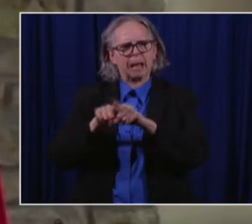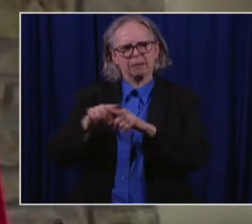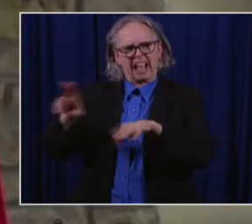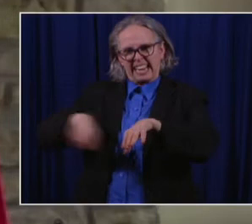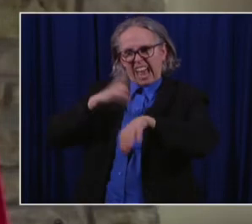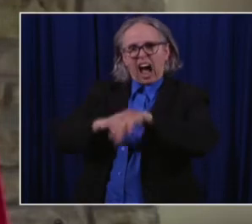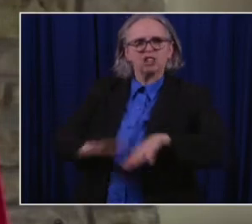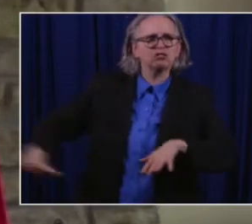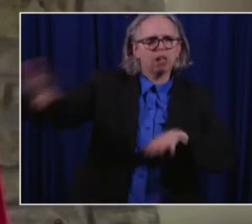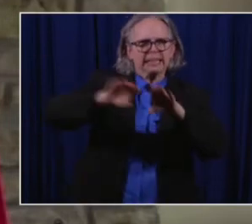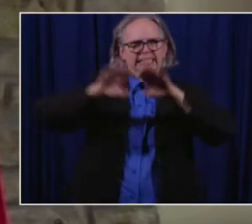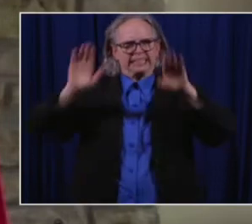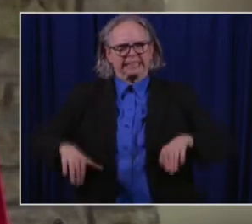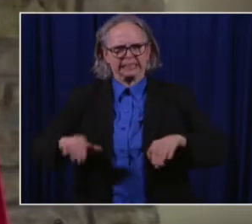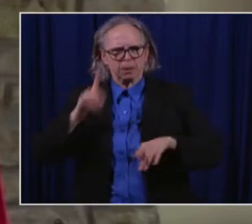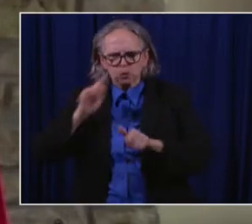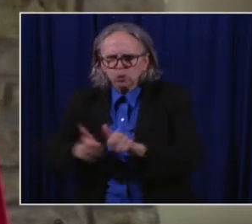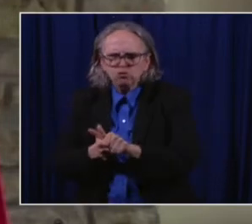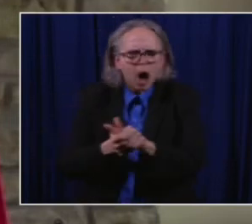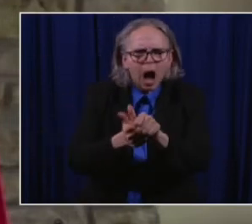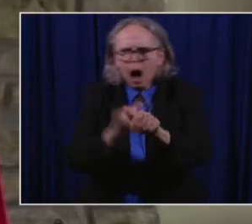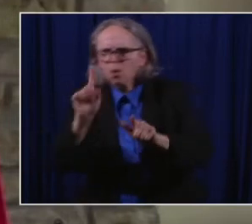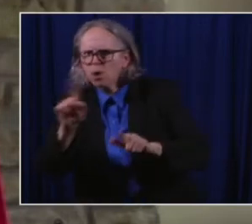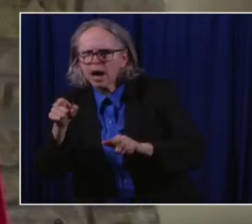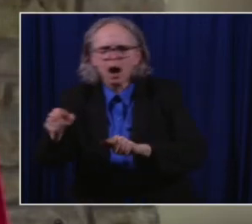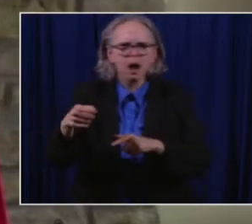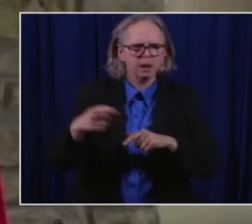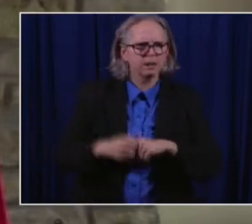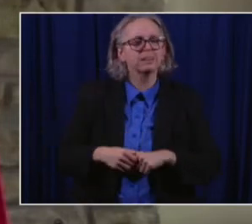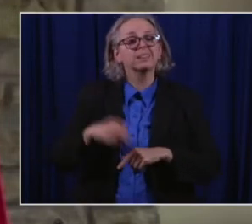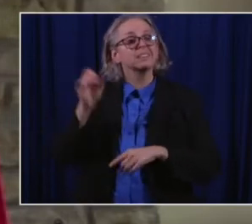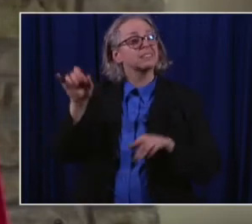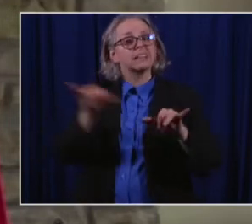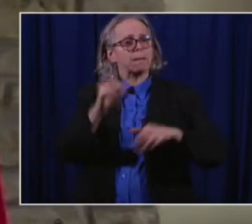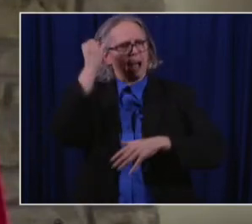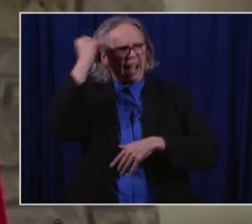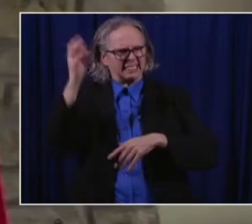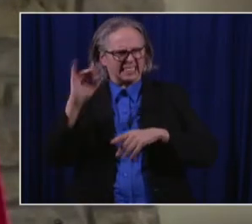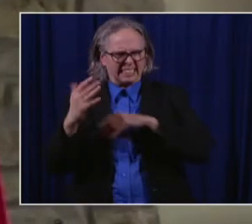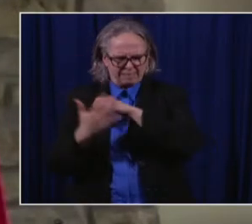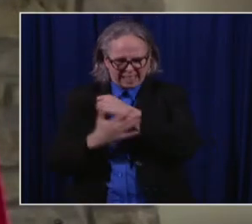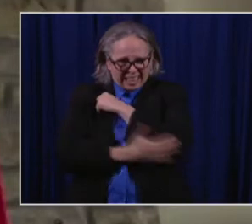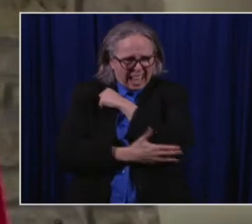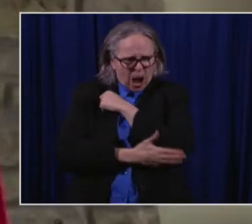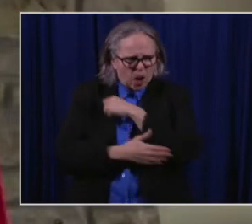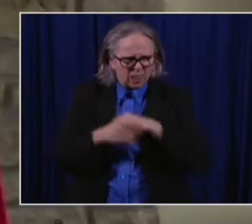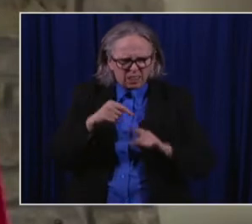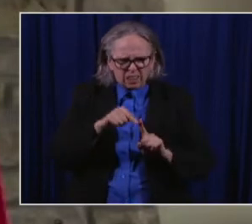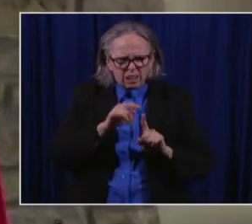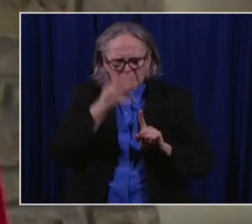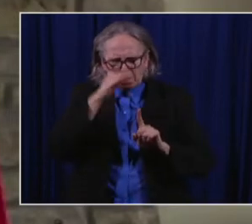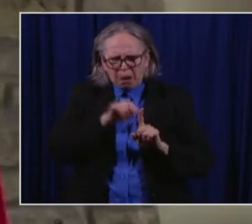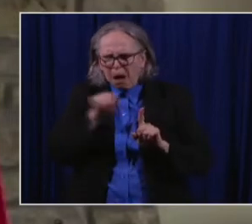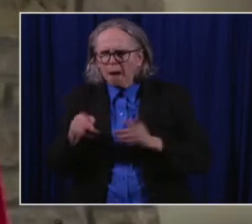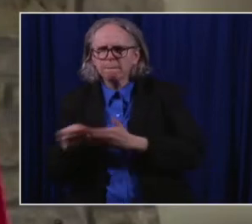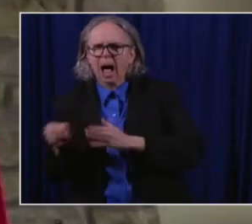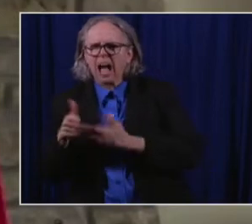you shouldn't be able to go across a county line and be home free, and you shouldn't be able to go across Indiana line or Kentucky